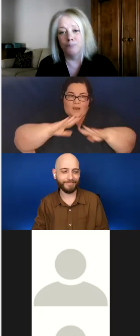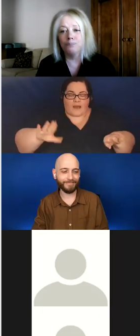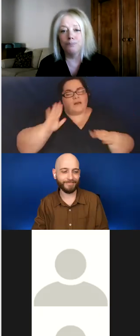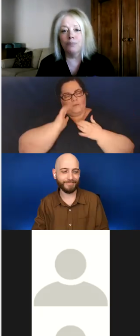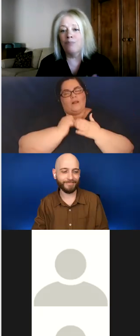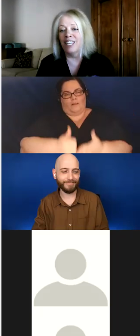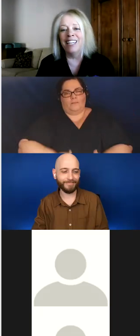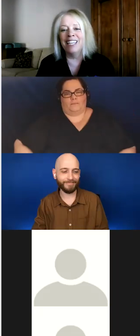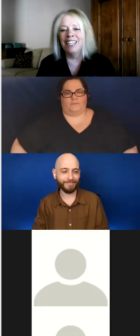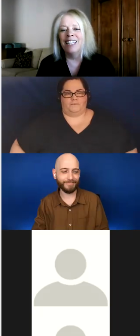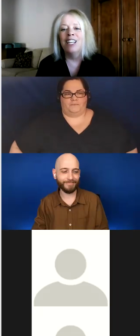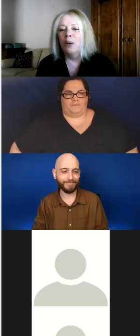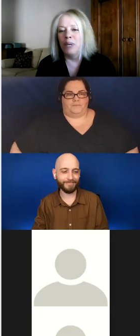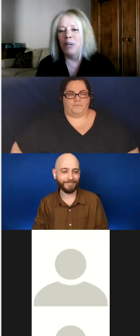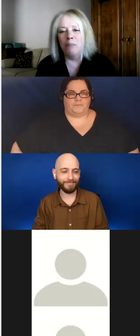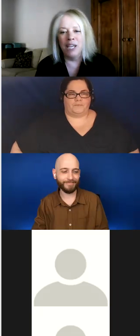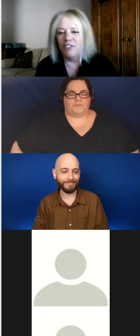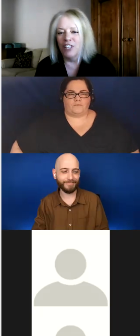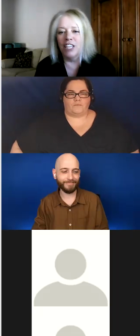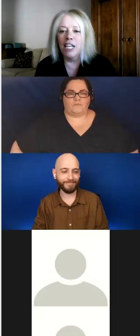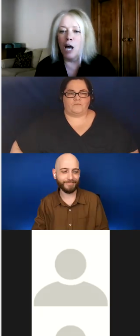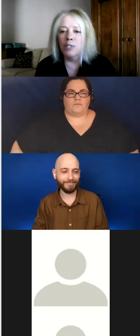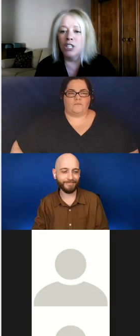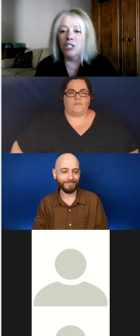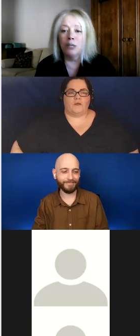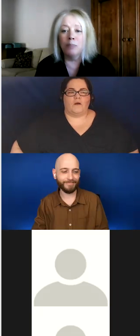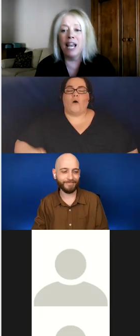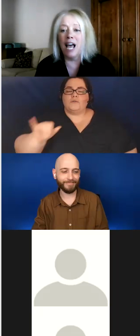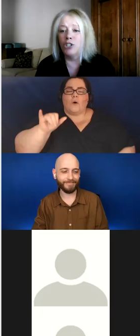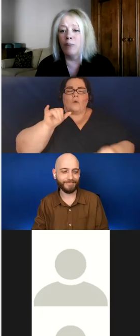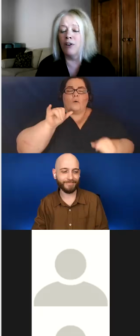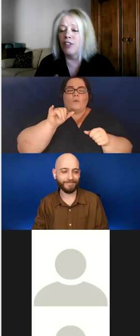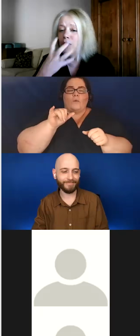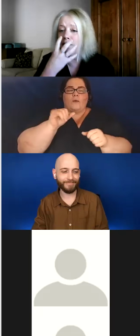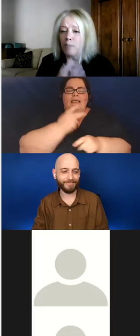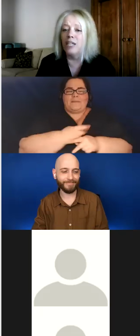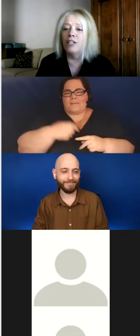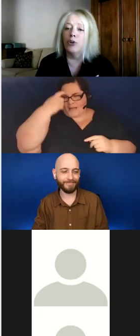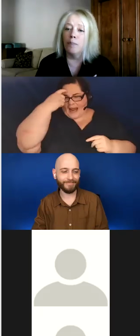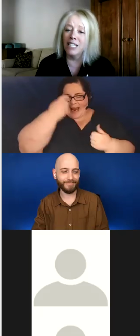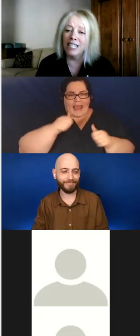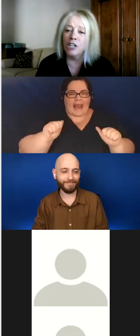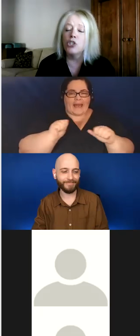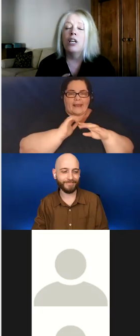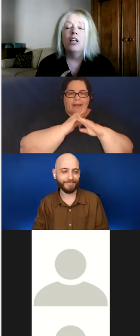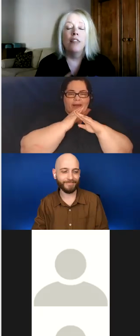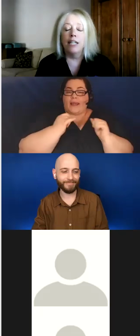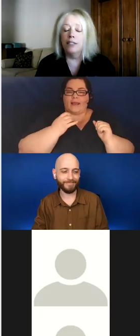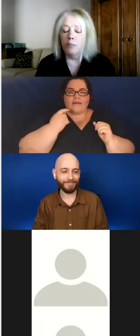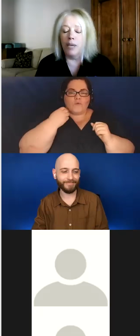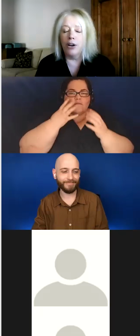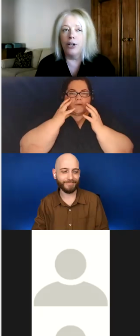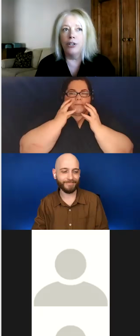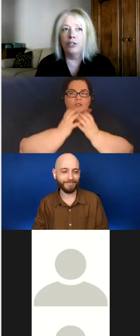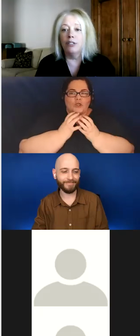helpful. And again, be mindful of any obstacles that may hide your mouth. If you have a beard or a mustache, that's